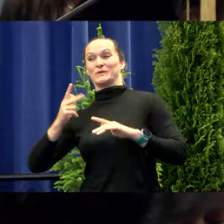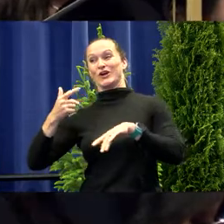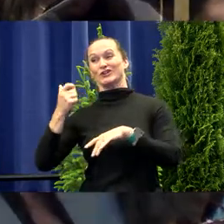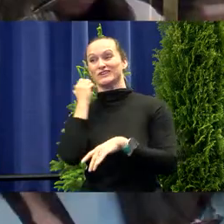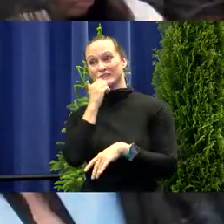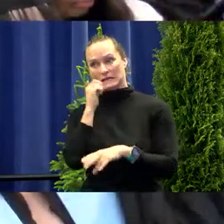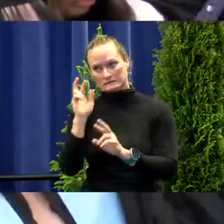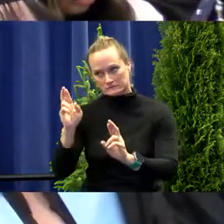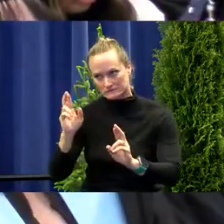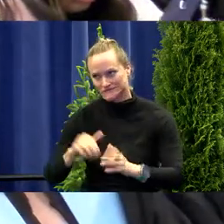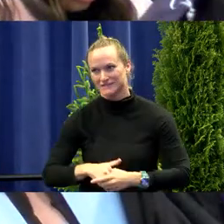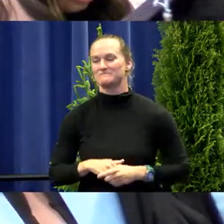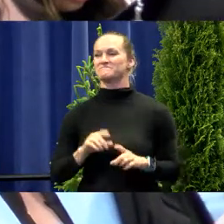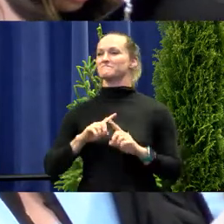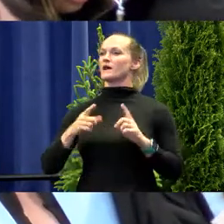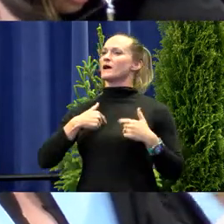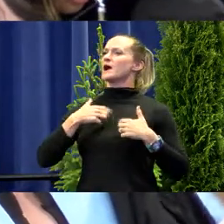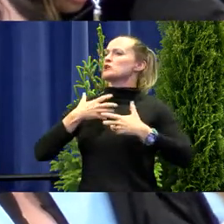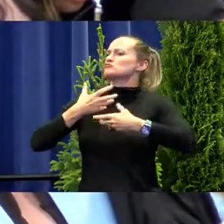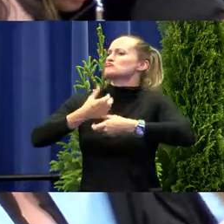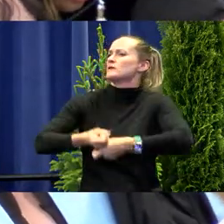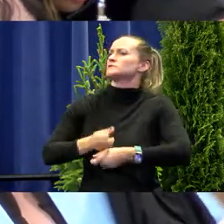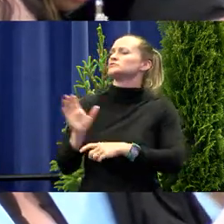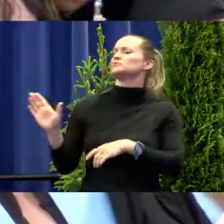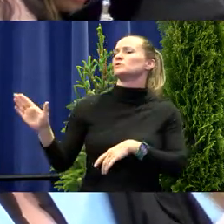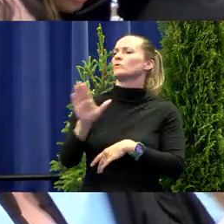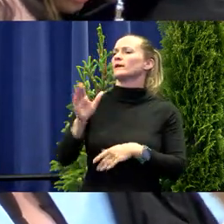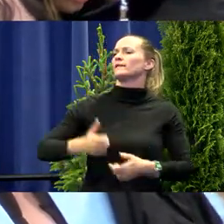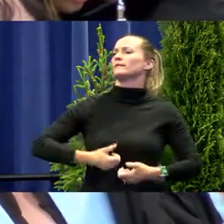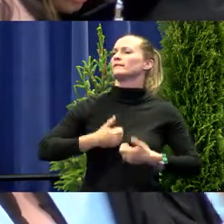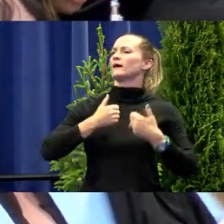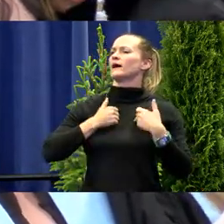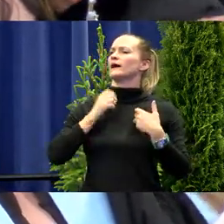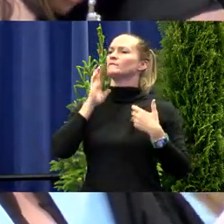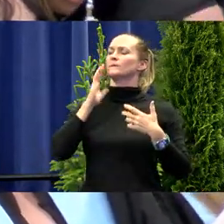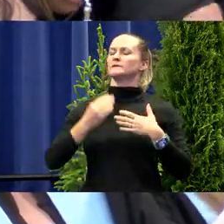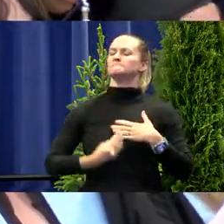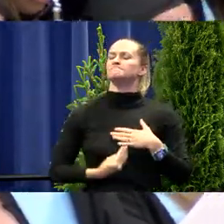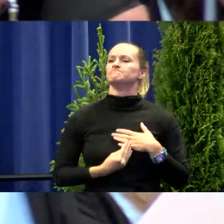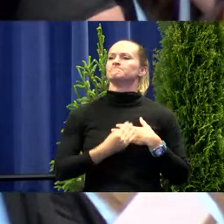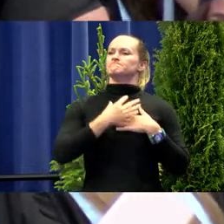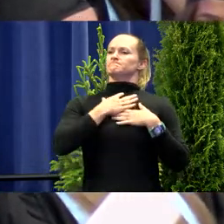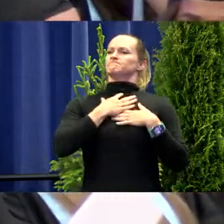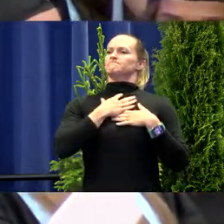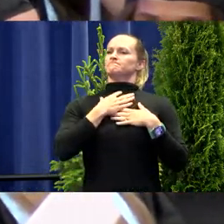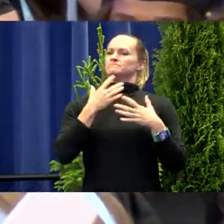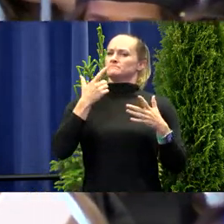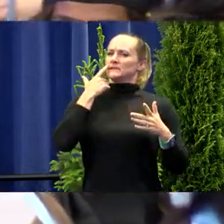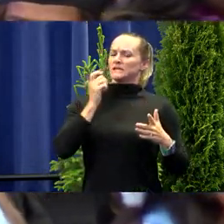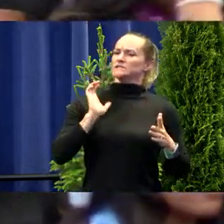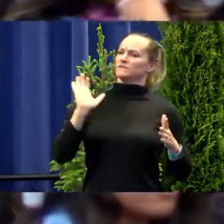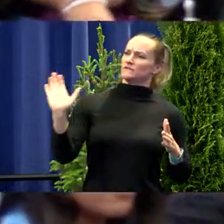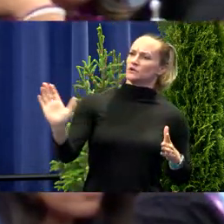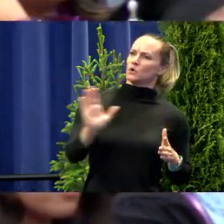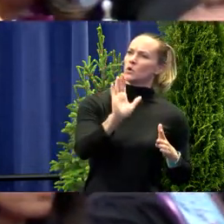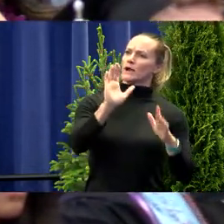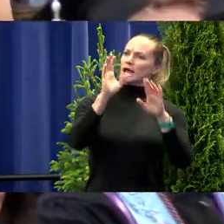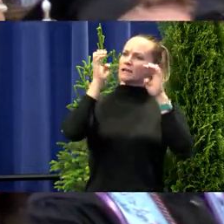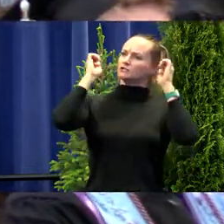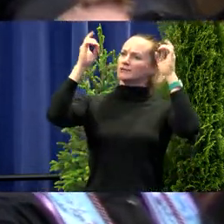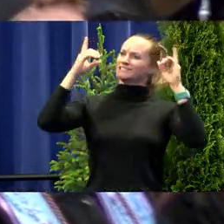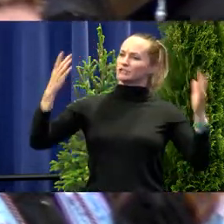importantly, I trust that your lives will be deeply enriched by the broad liberal arts education that you received